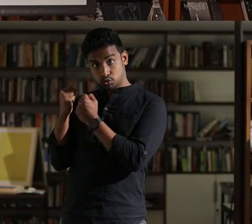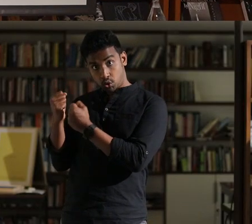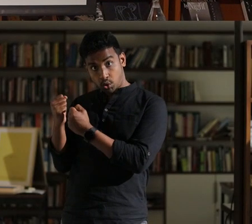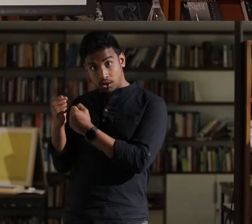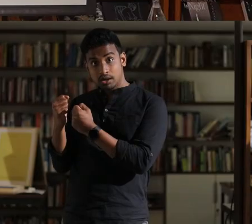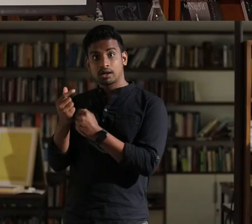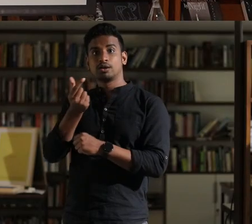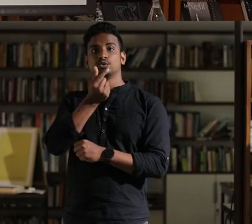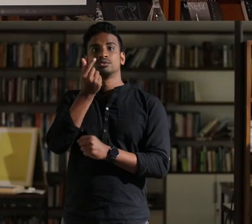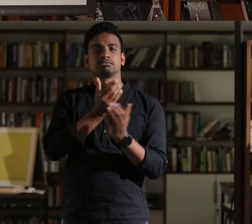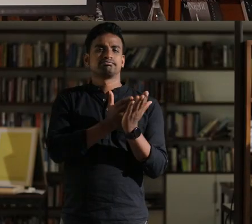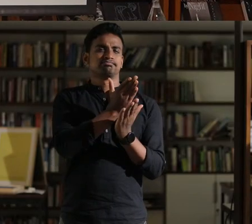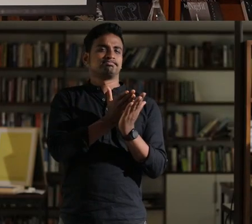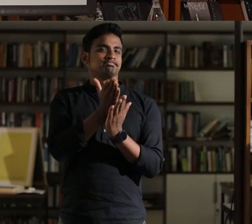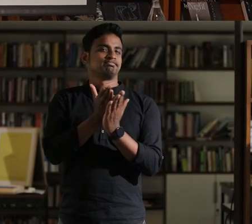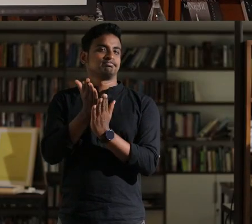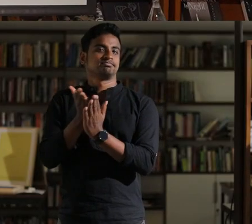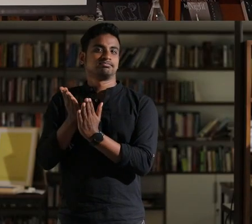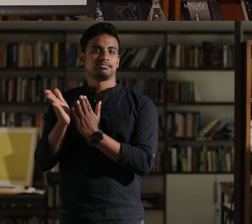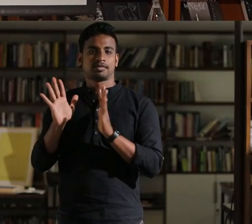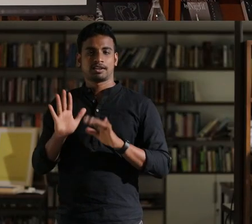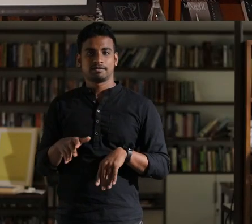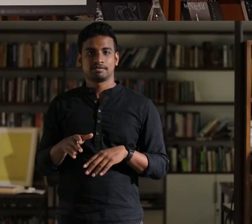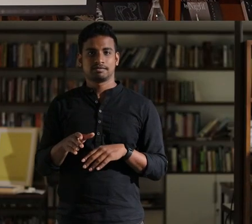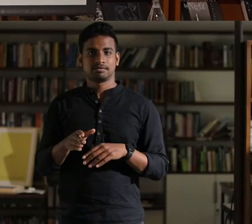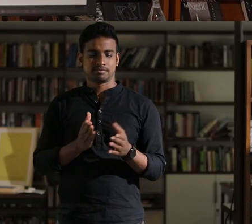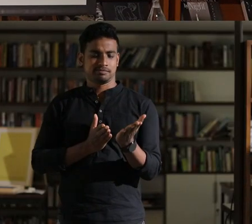not one-dimensional. And